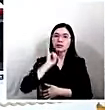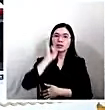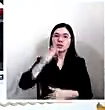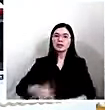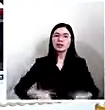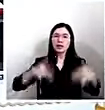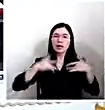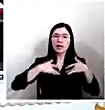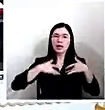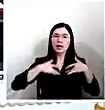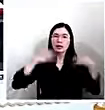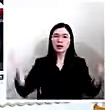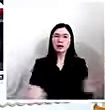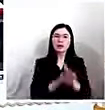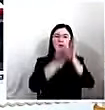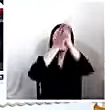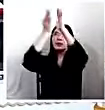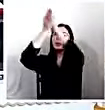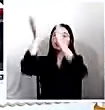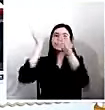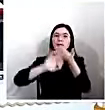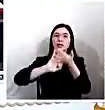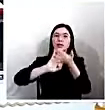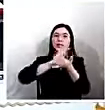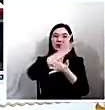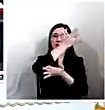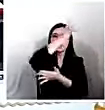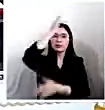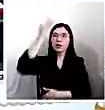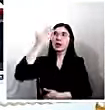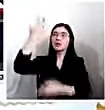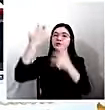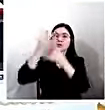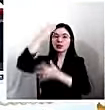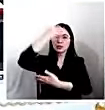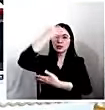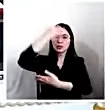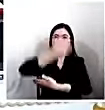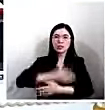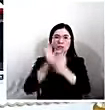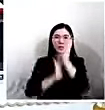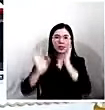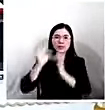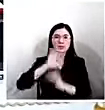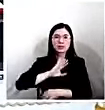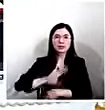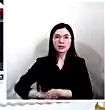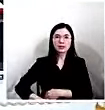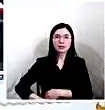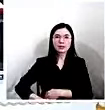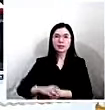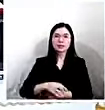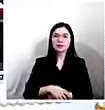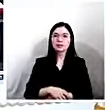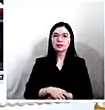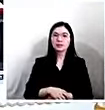and we praise and glorify you through your Son, Jesus Christ.